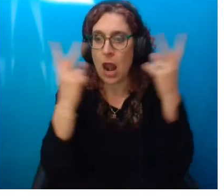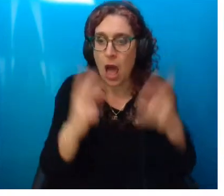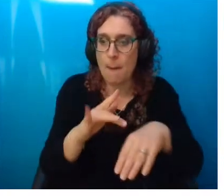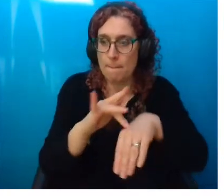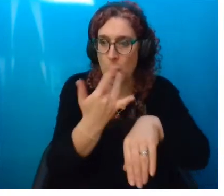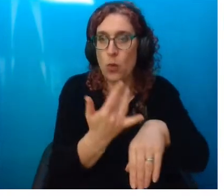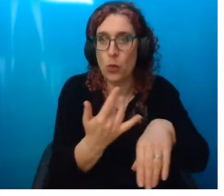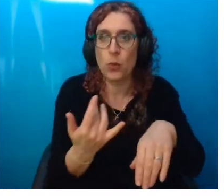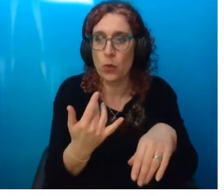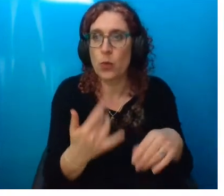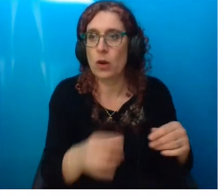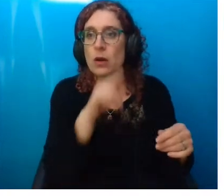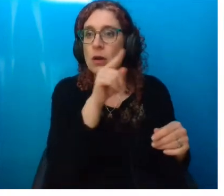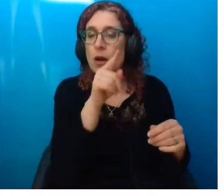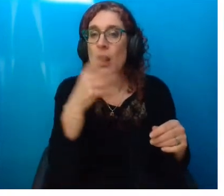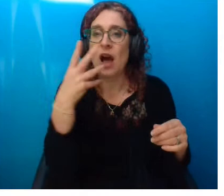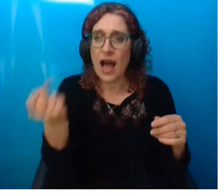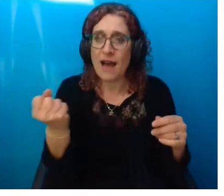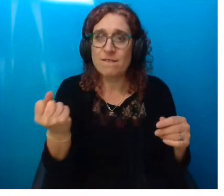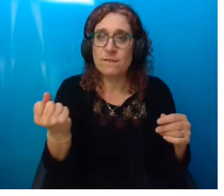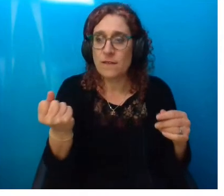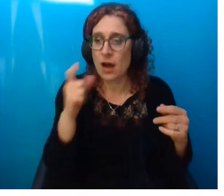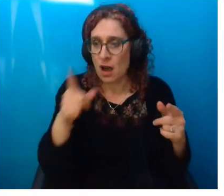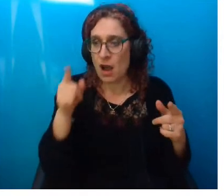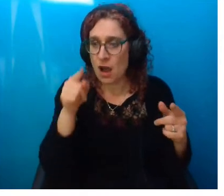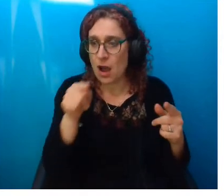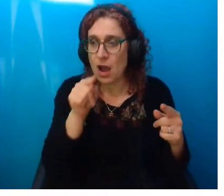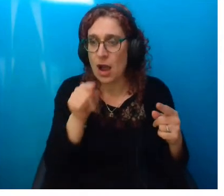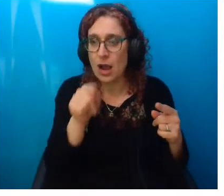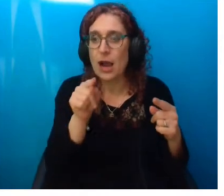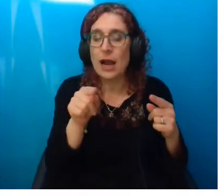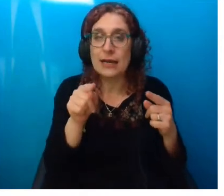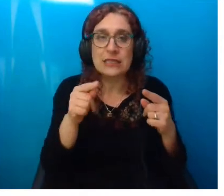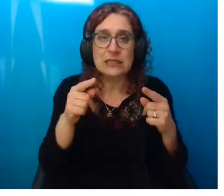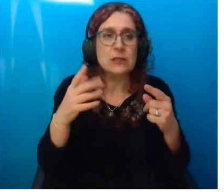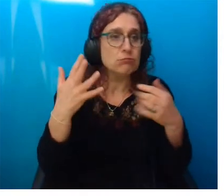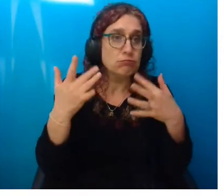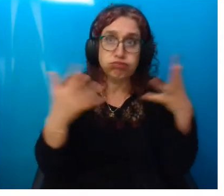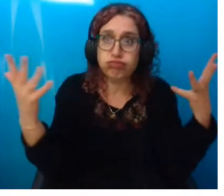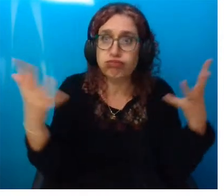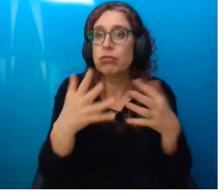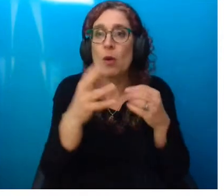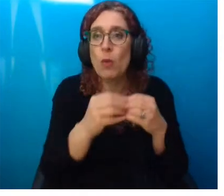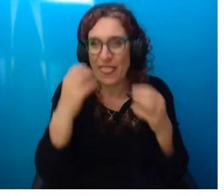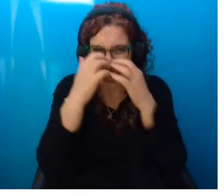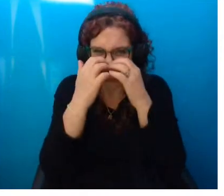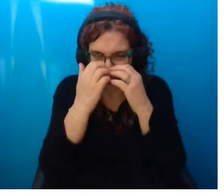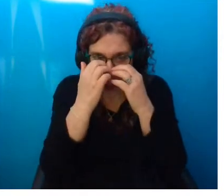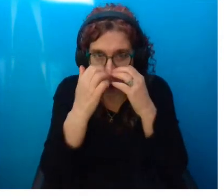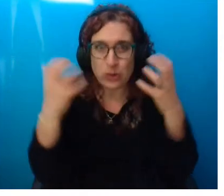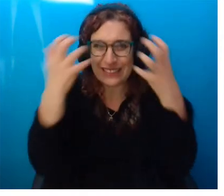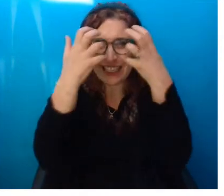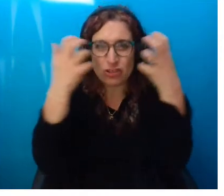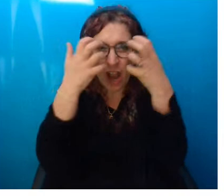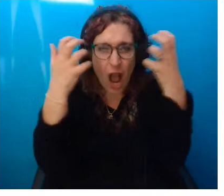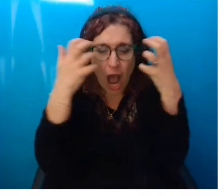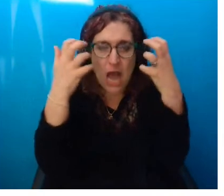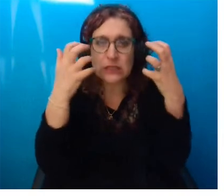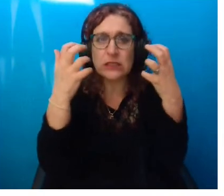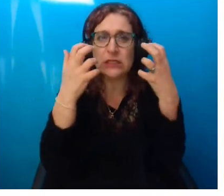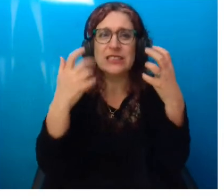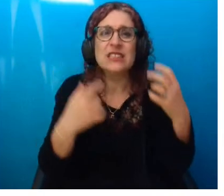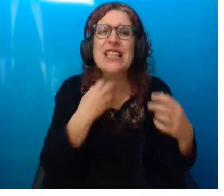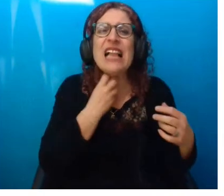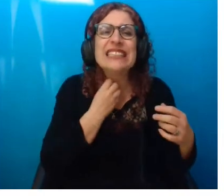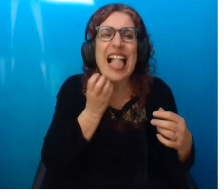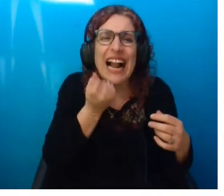suffer, with a variety, any combination of itchy nose, itchy eyes, runny nose, itchy palate,